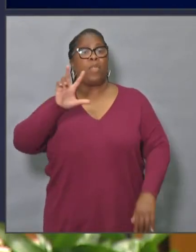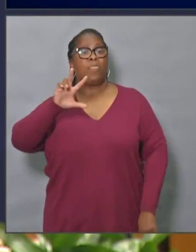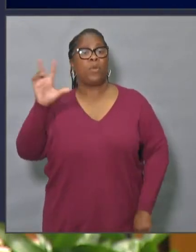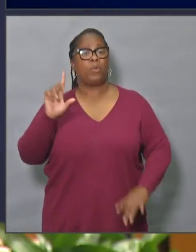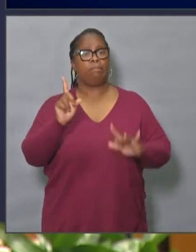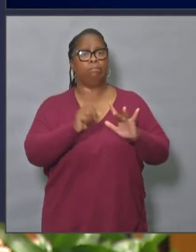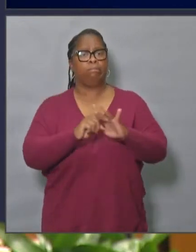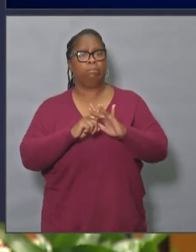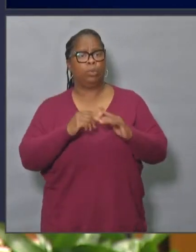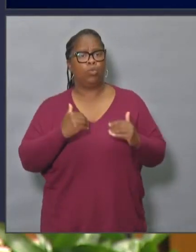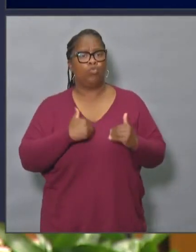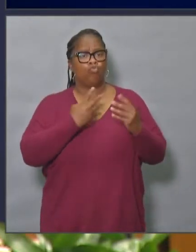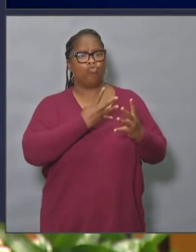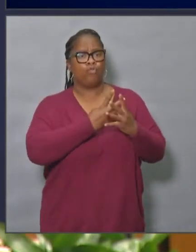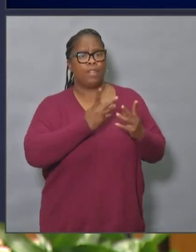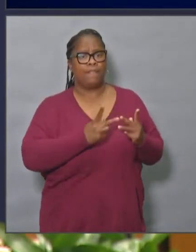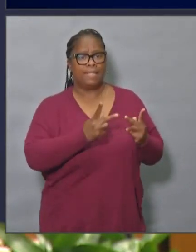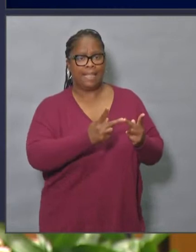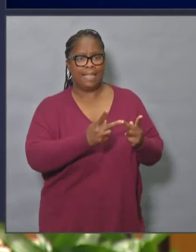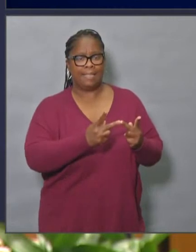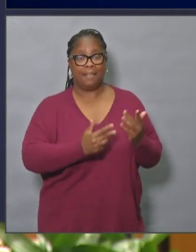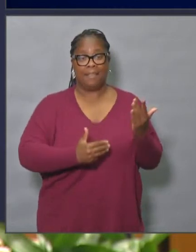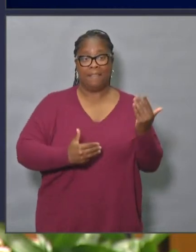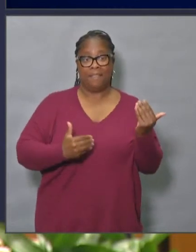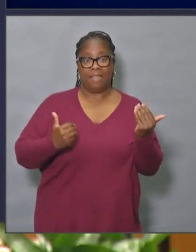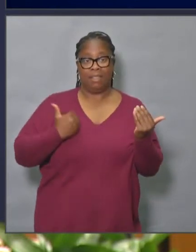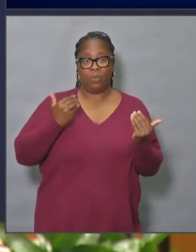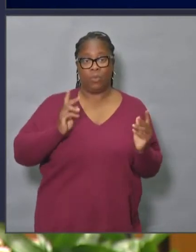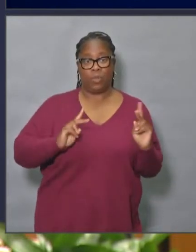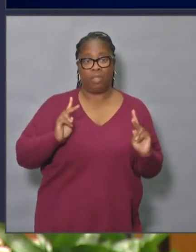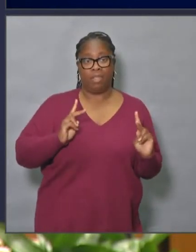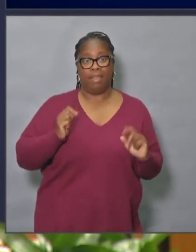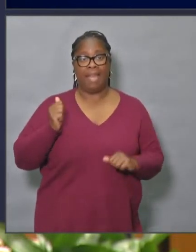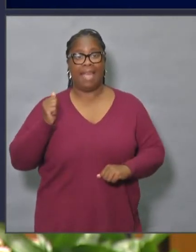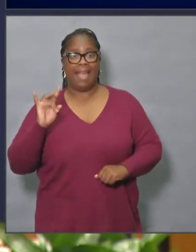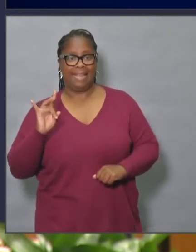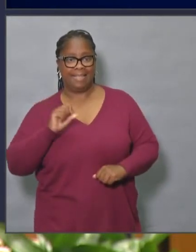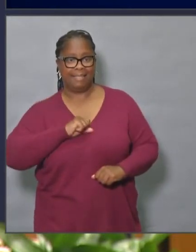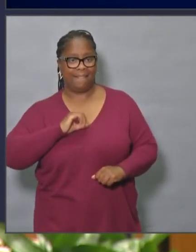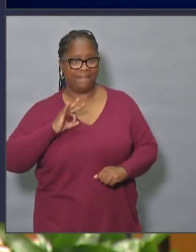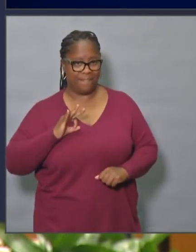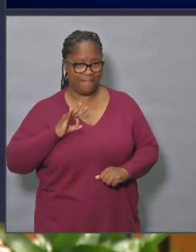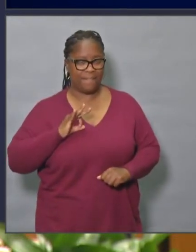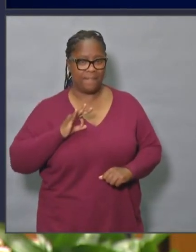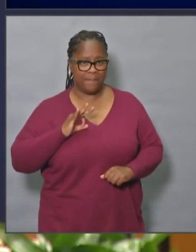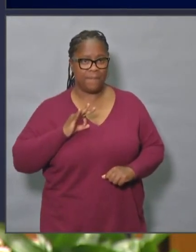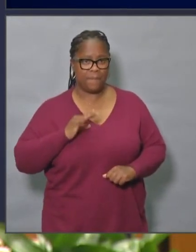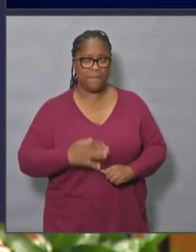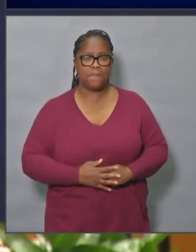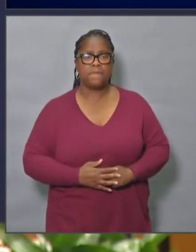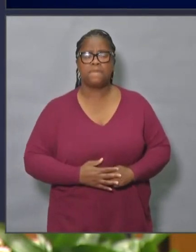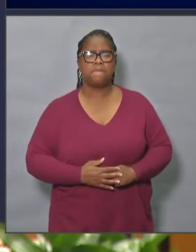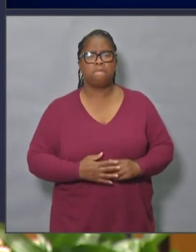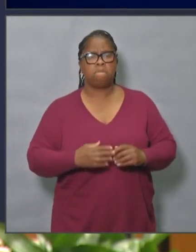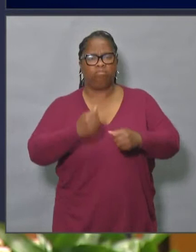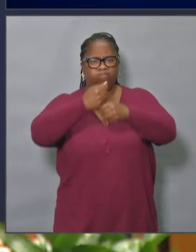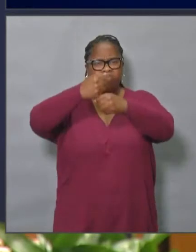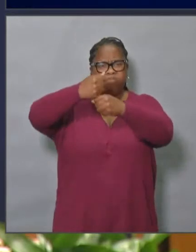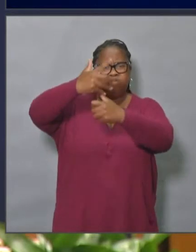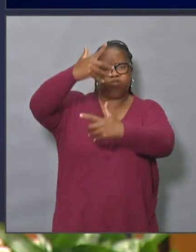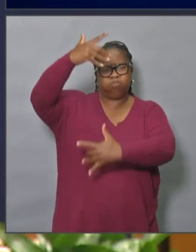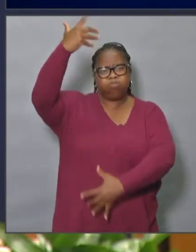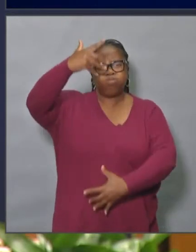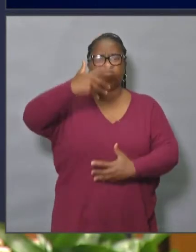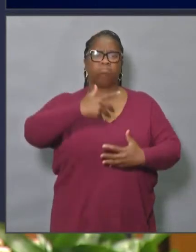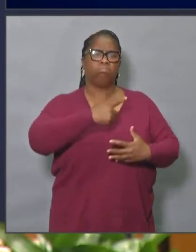in the juvenile facilities, 15 among youth and 18 among staff. And you can find information on